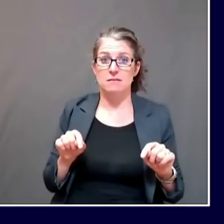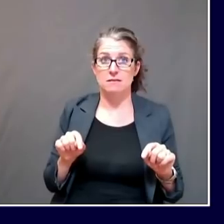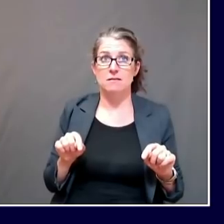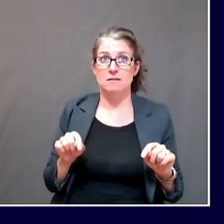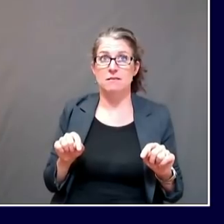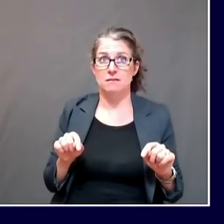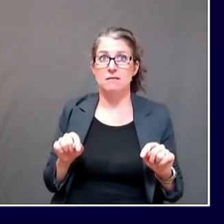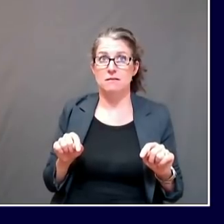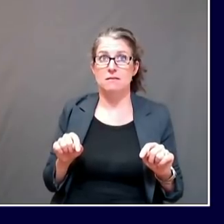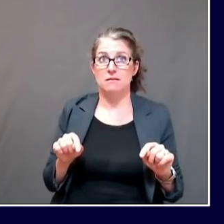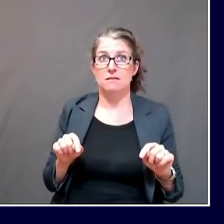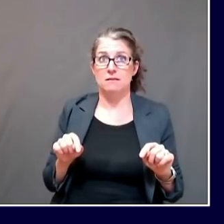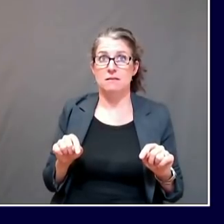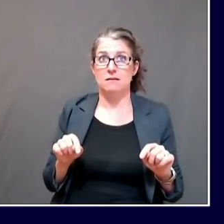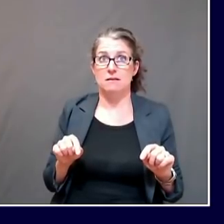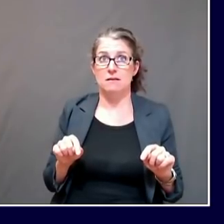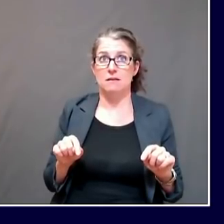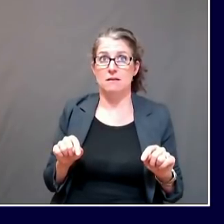of Maine.